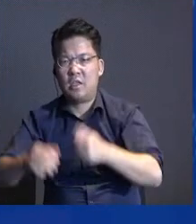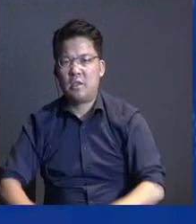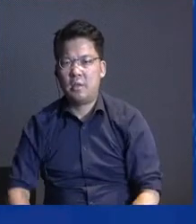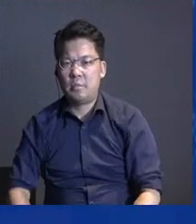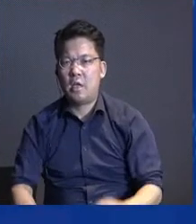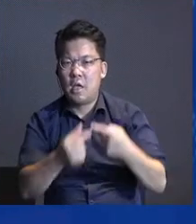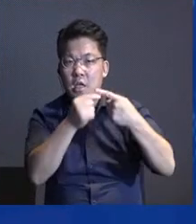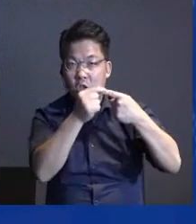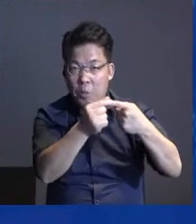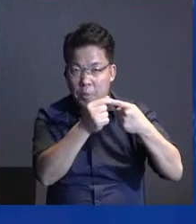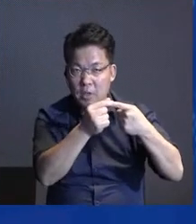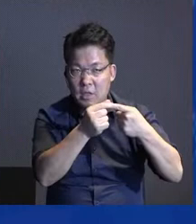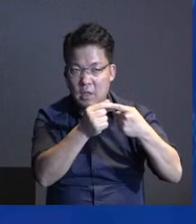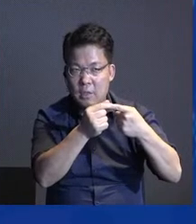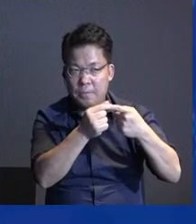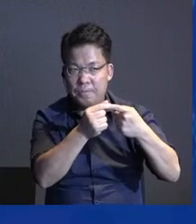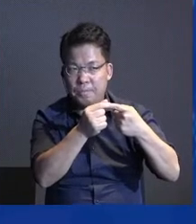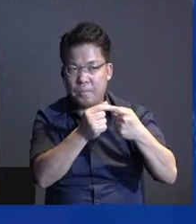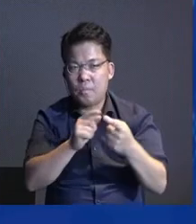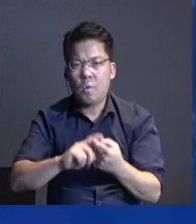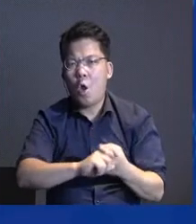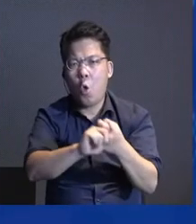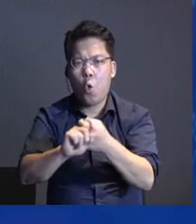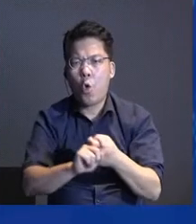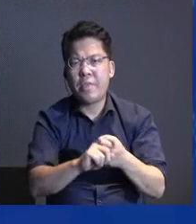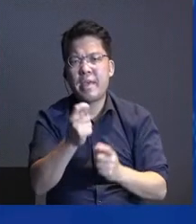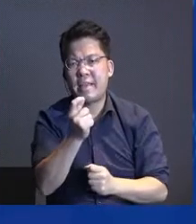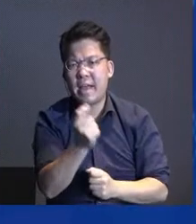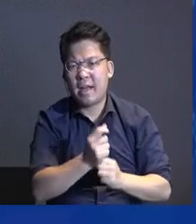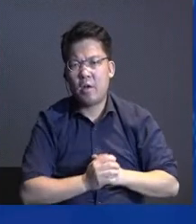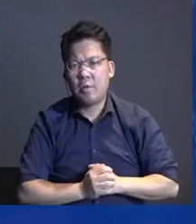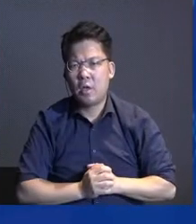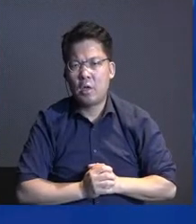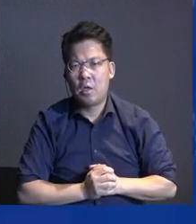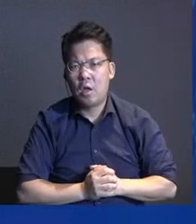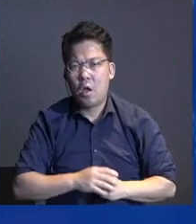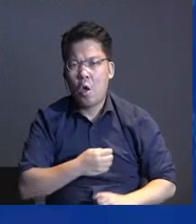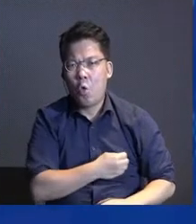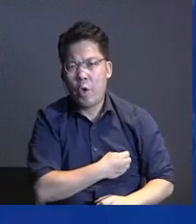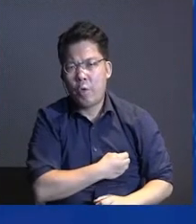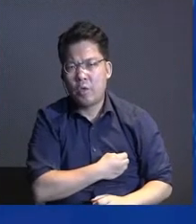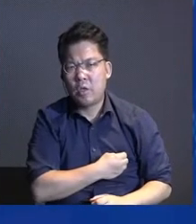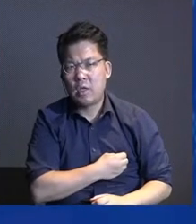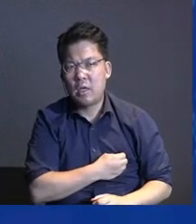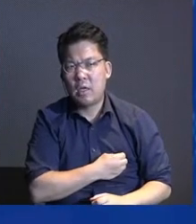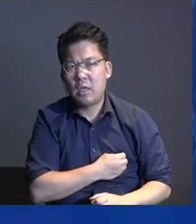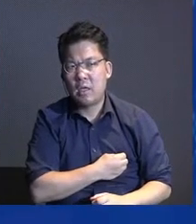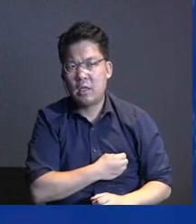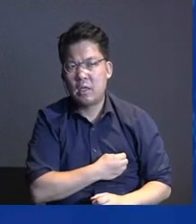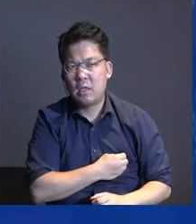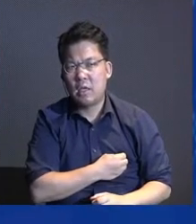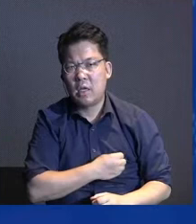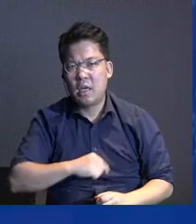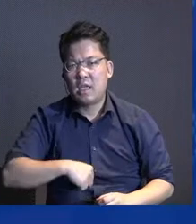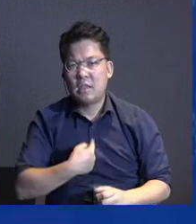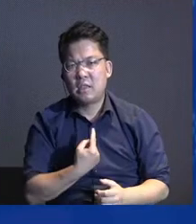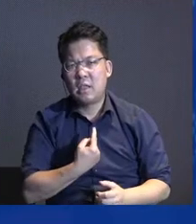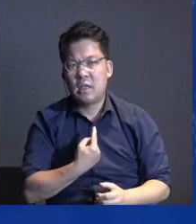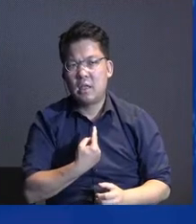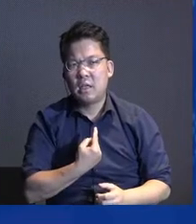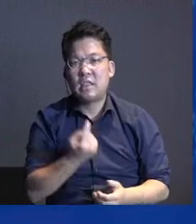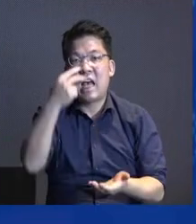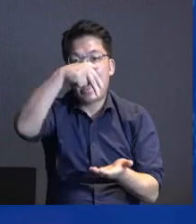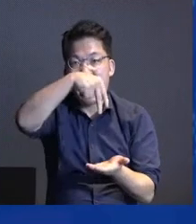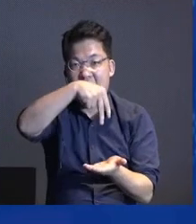self-help group activities and build close relationships among members.